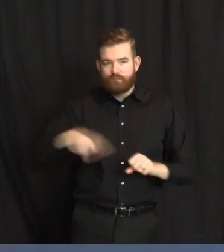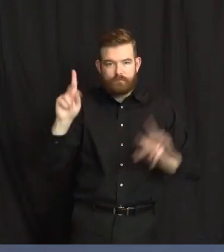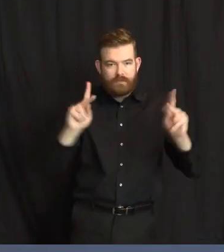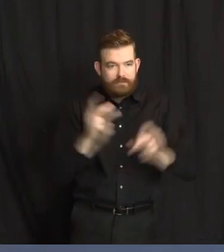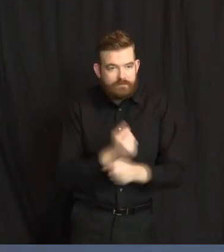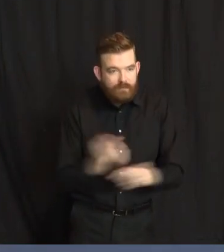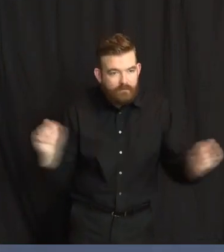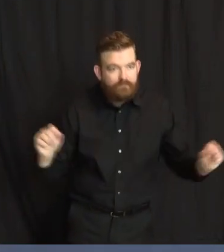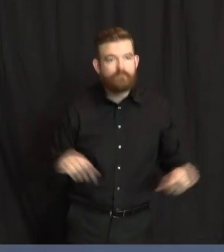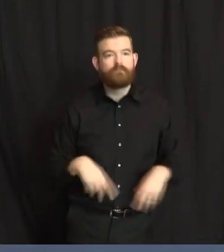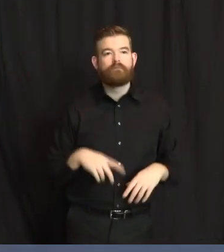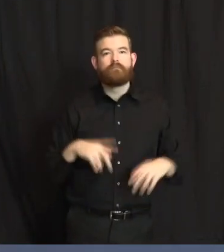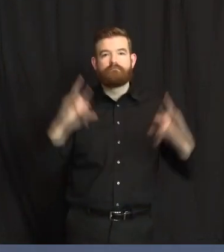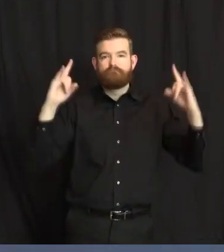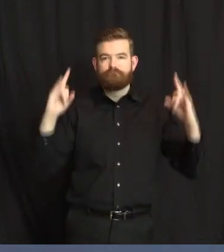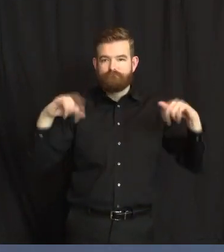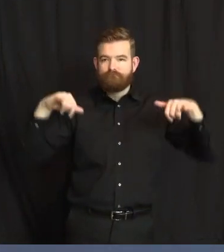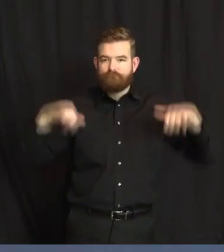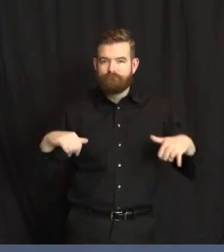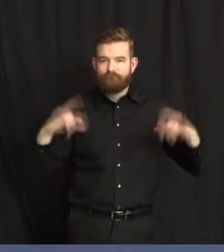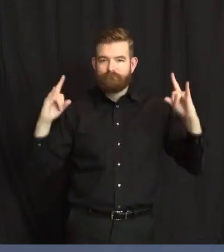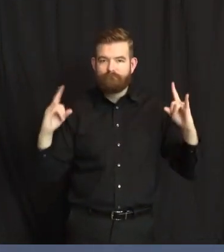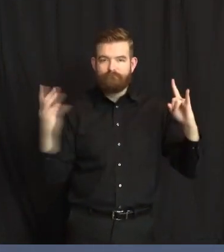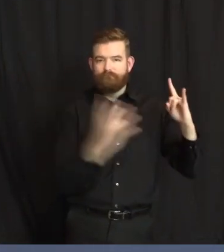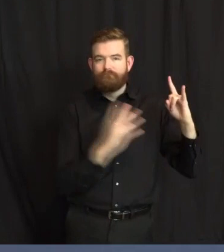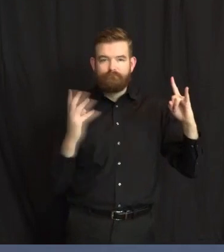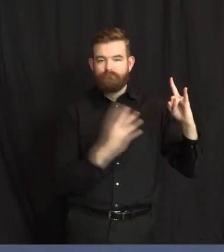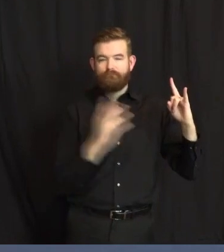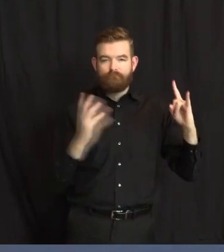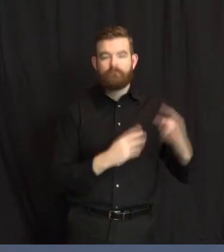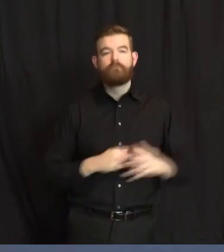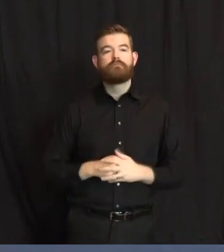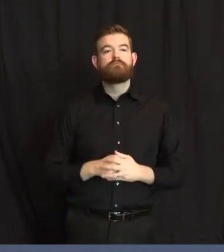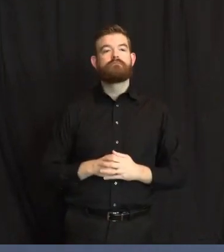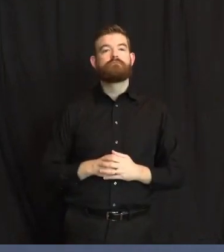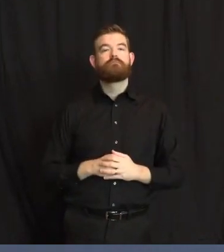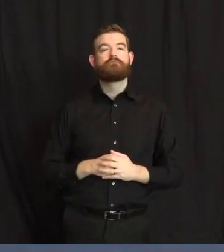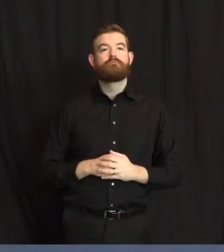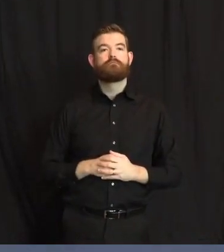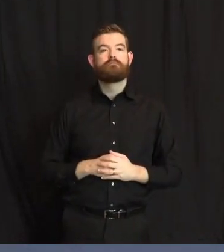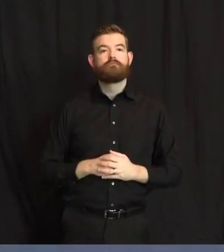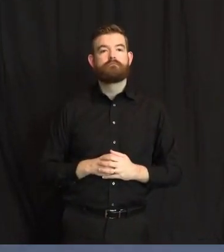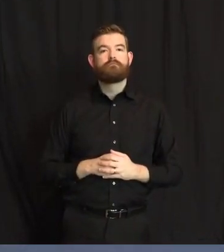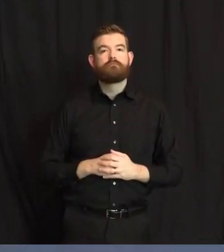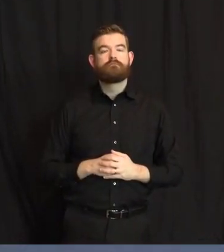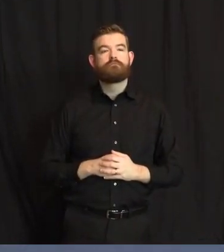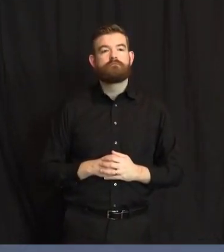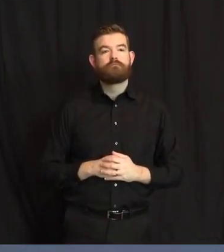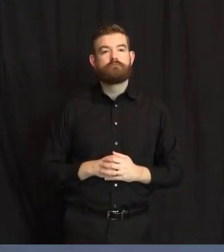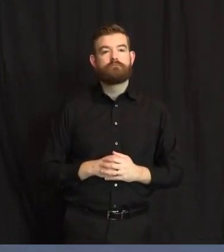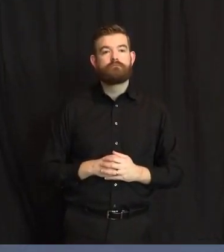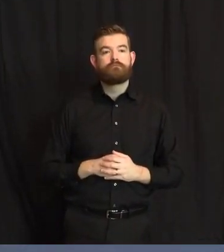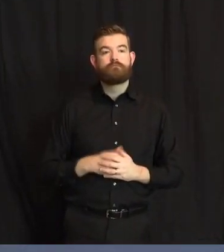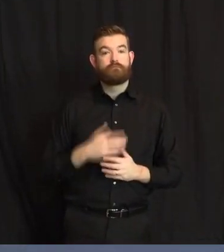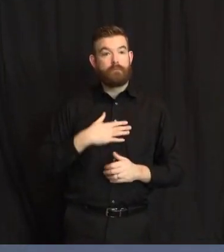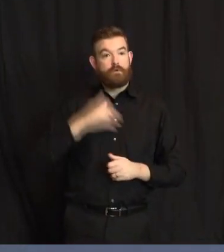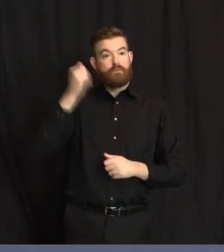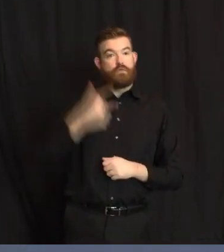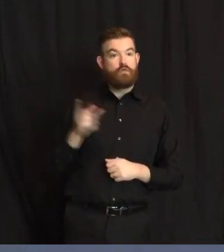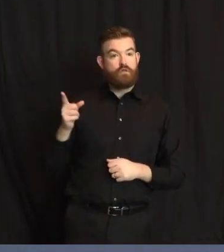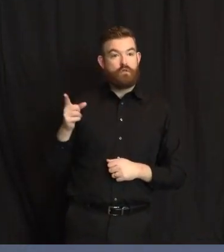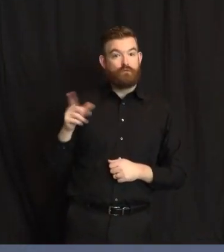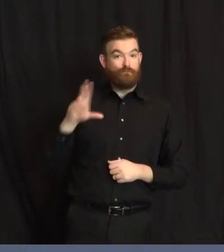and that the people are safe. And beyond that, Governor, as my brother's a U.S. postal worker up in Morristown, he's going to think